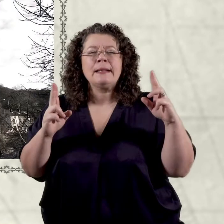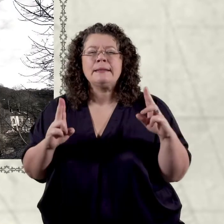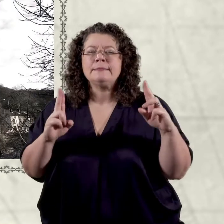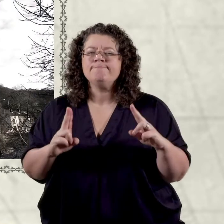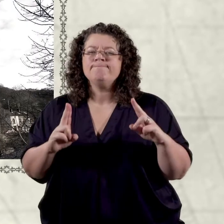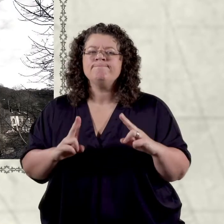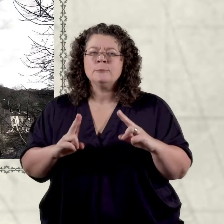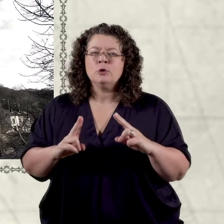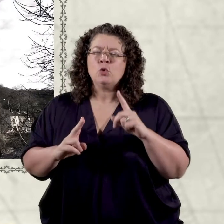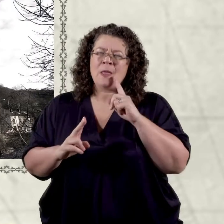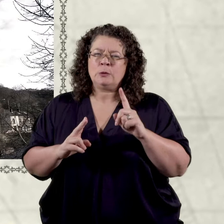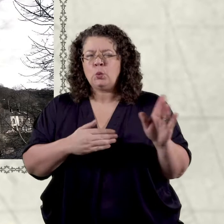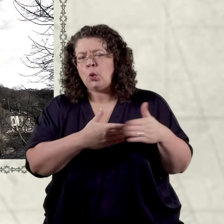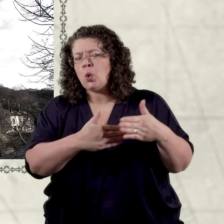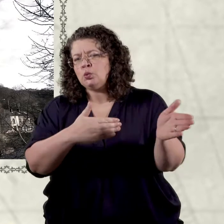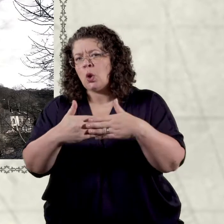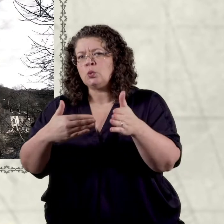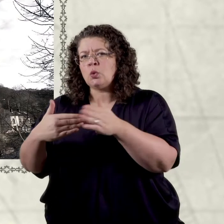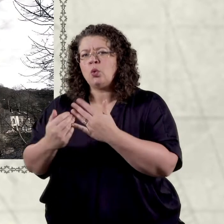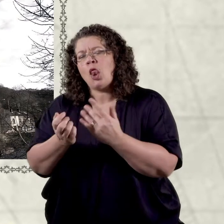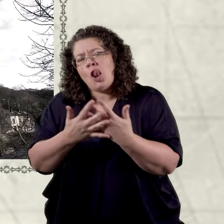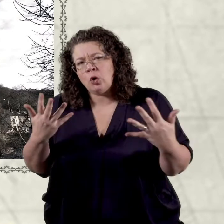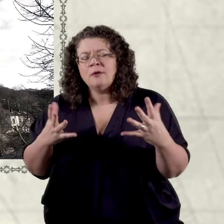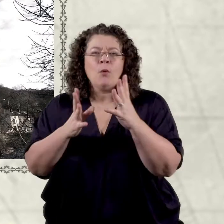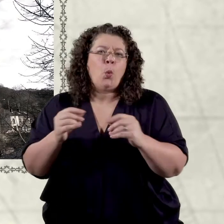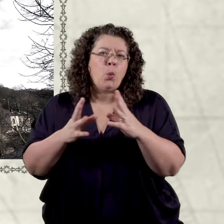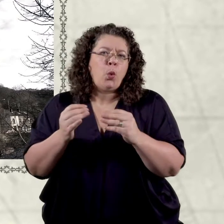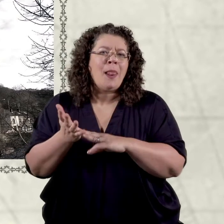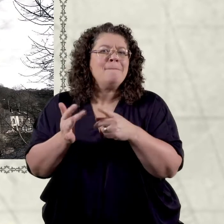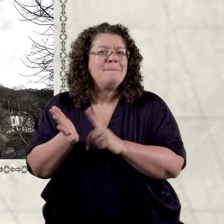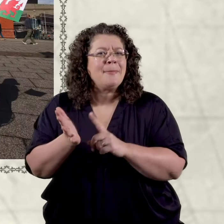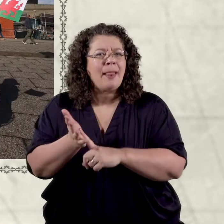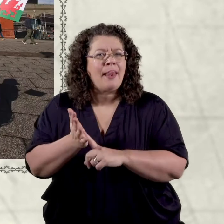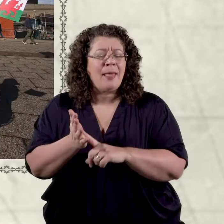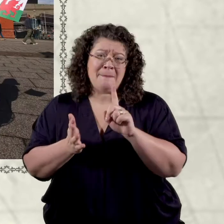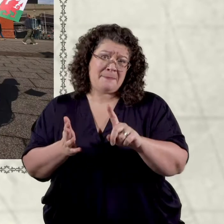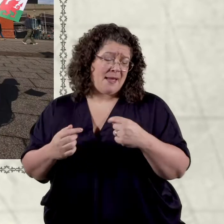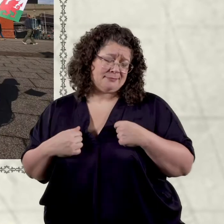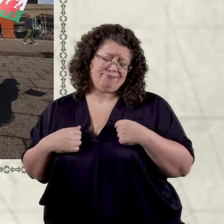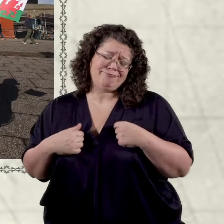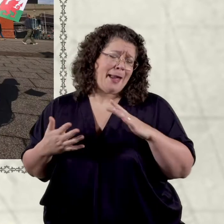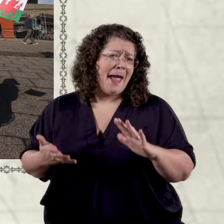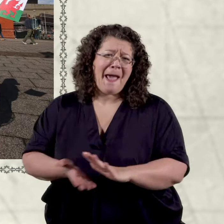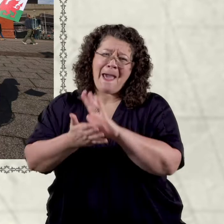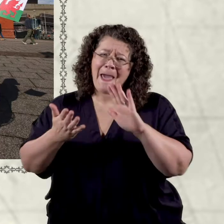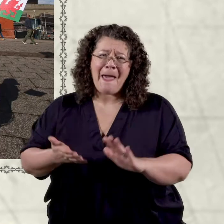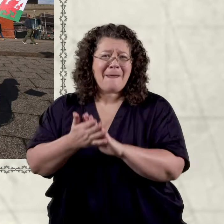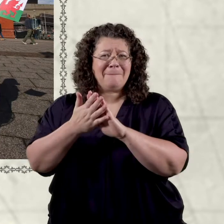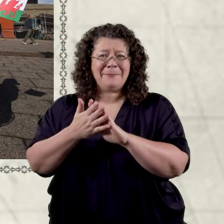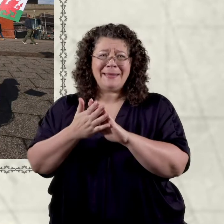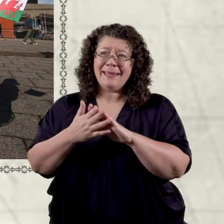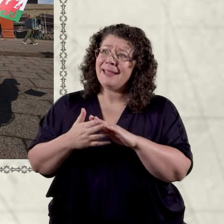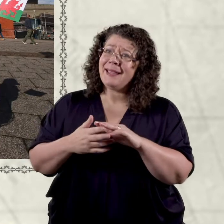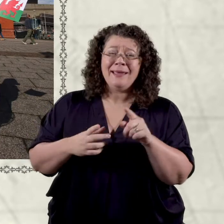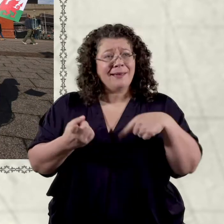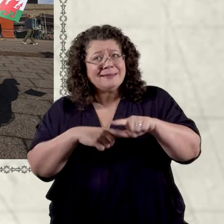clothing, and so they had to close many of the woolen mills. But I'm so happy that people still